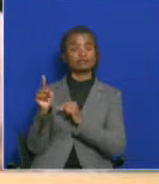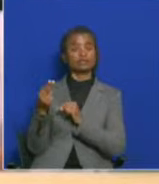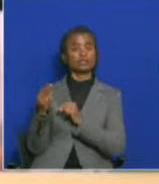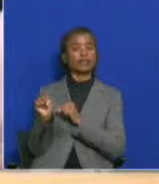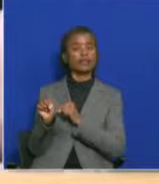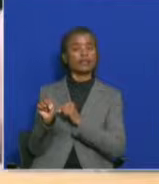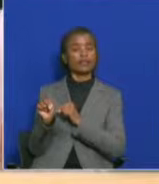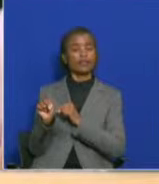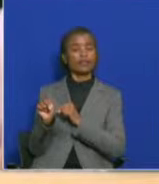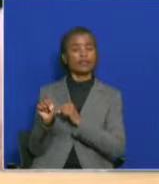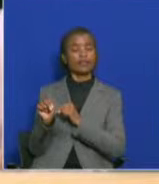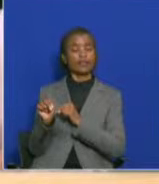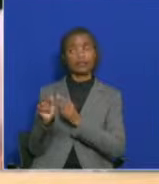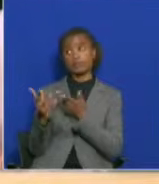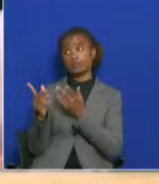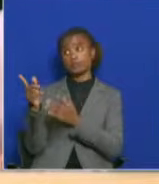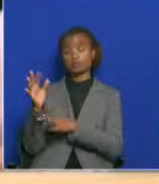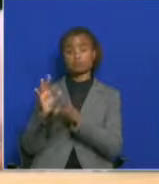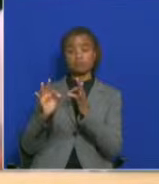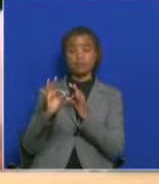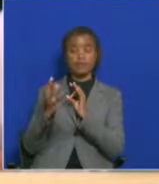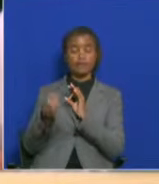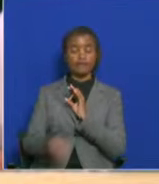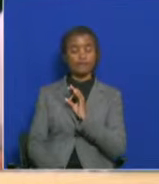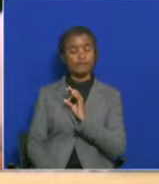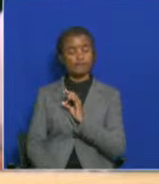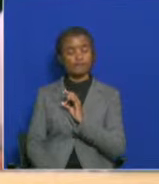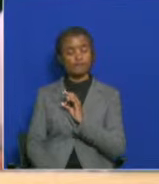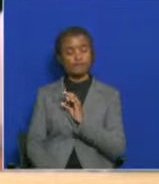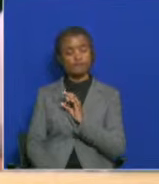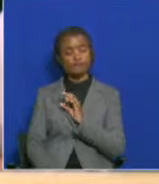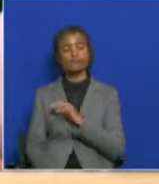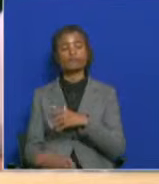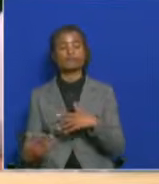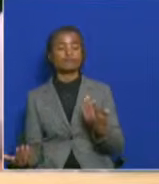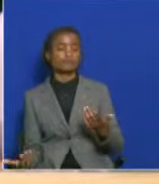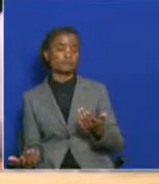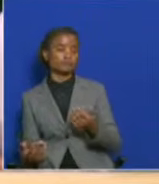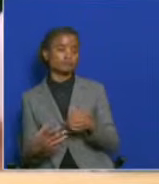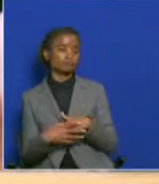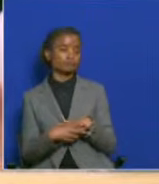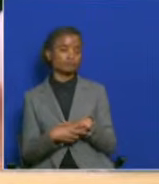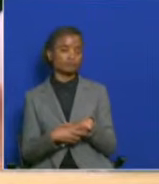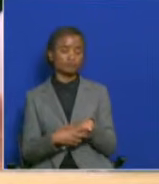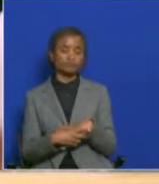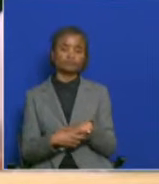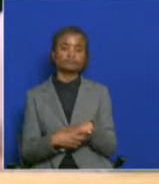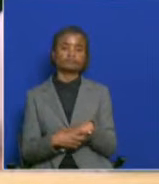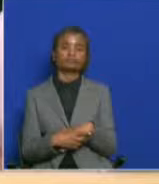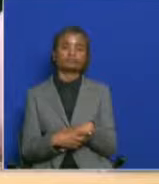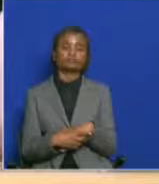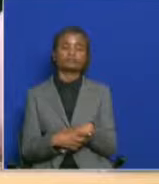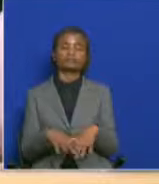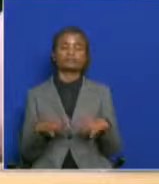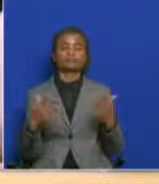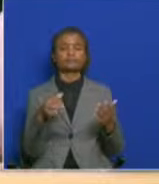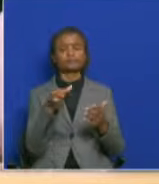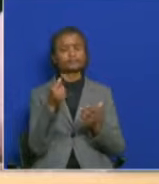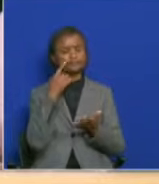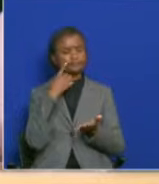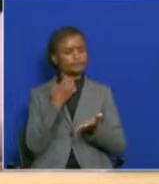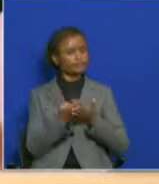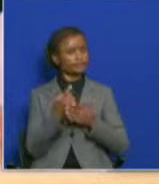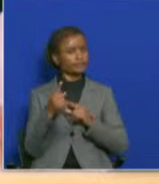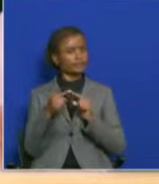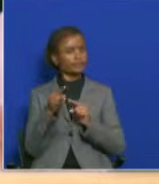In another stream of evidence that dealt with procurement matters,